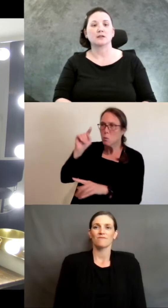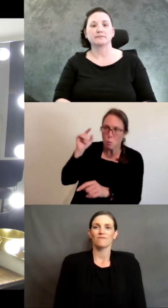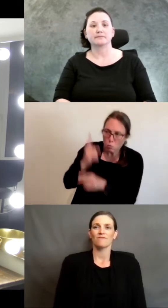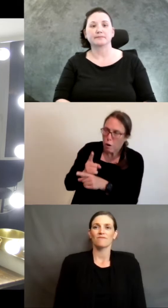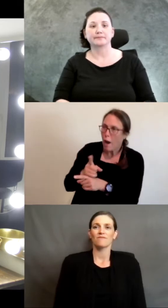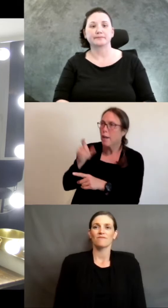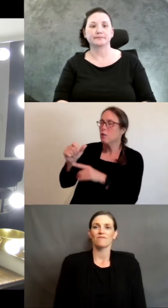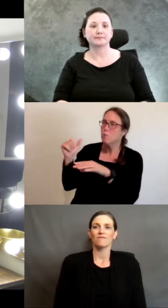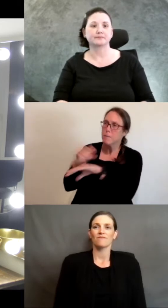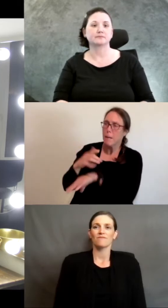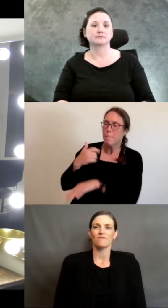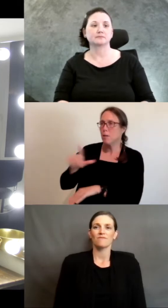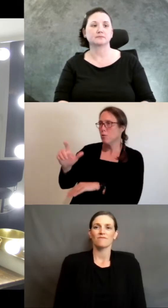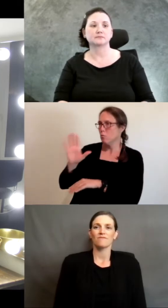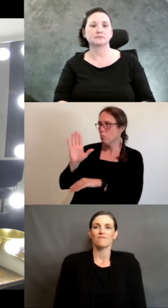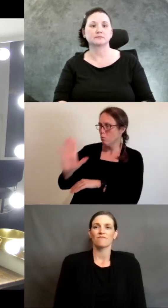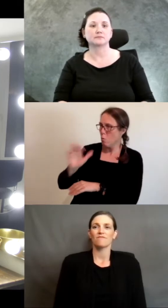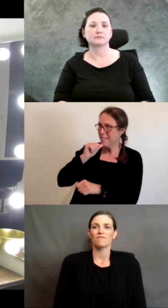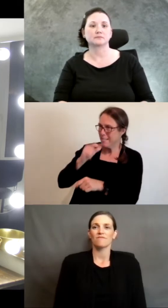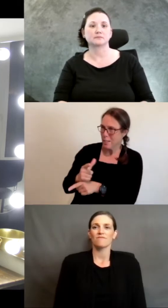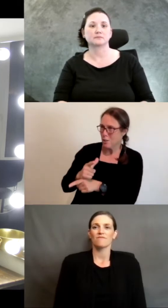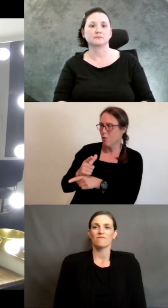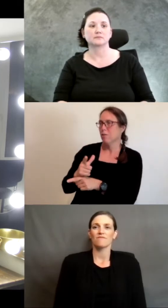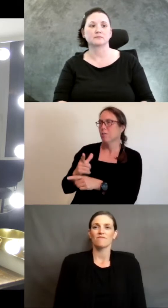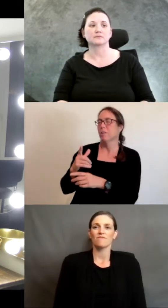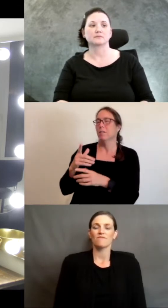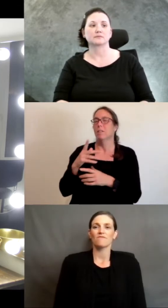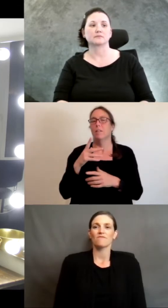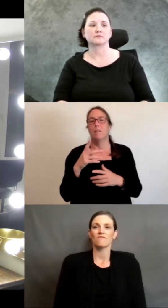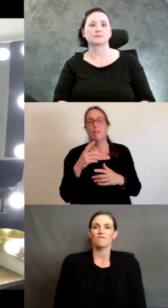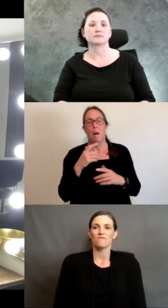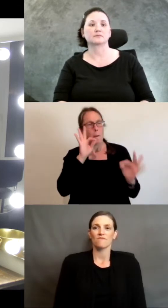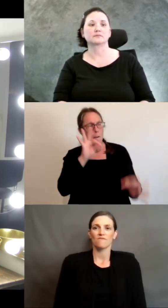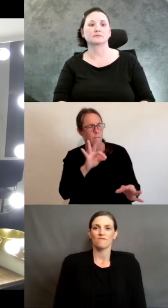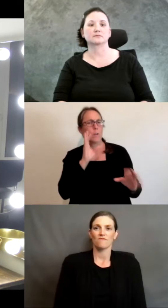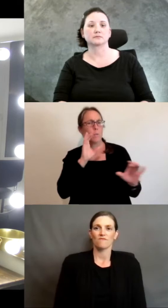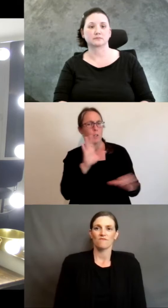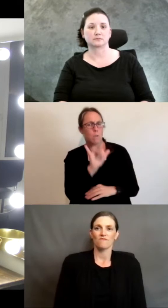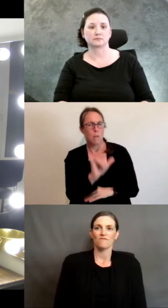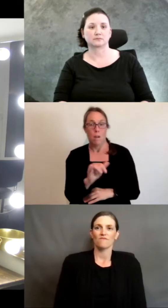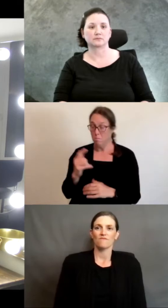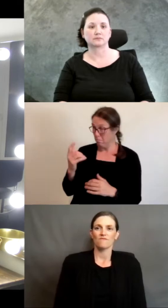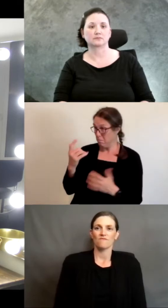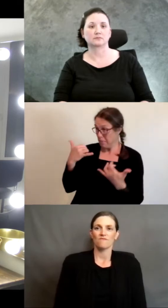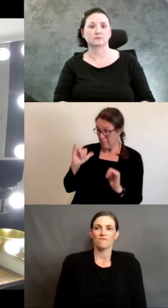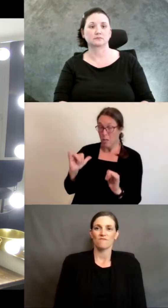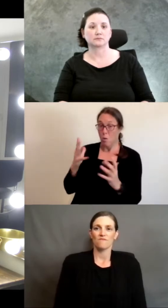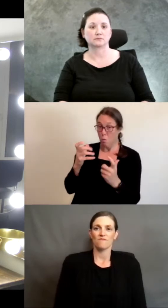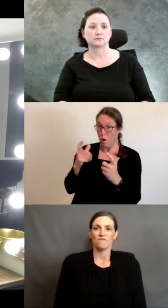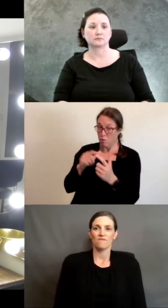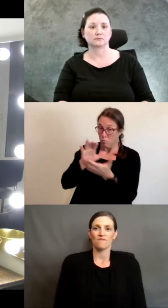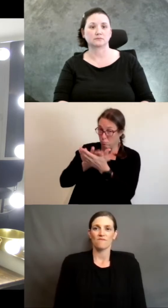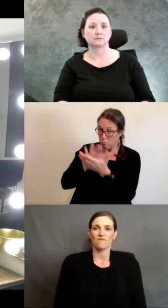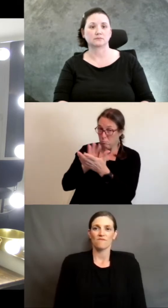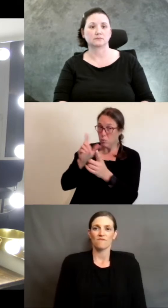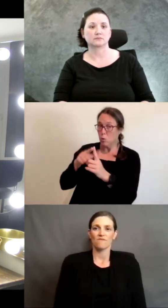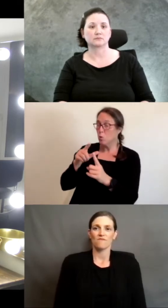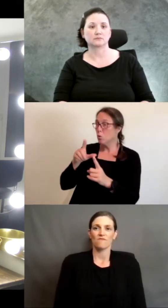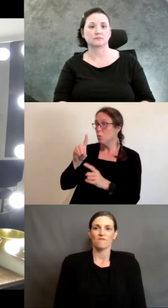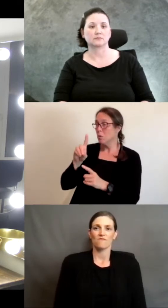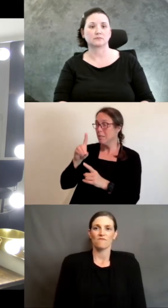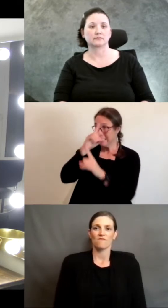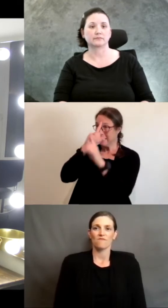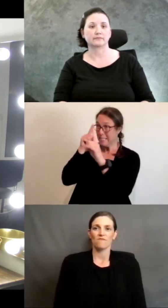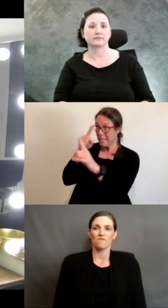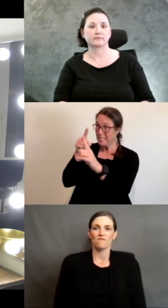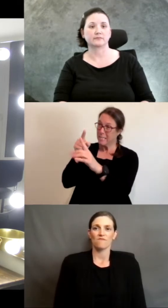Let's add it right before the ending. Do you still want to go with a tribute to the Destiny mission and Vicky in your sign-off?